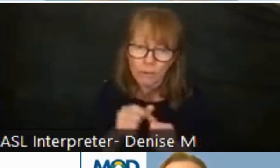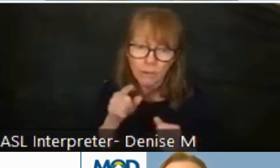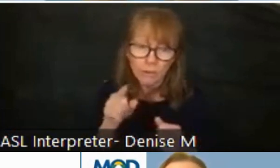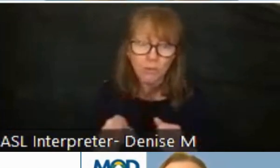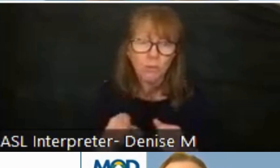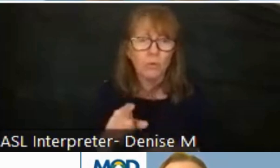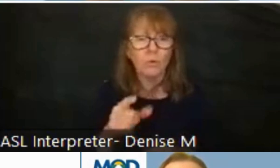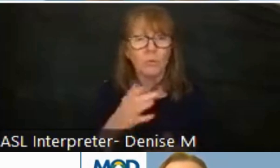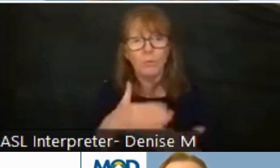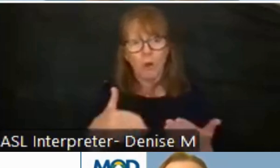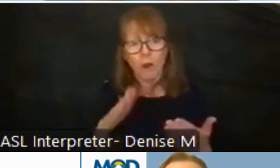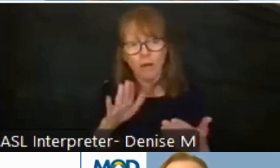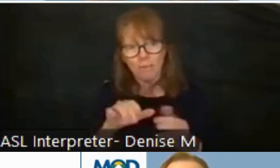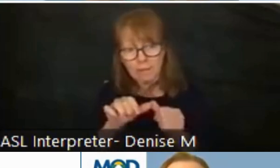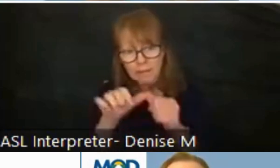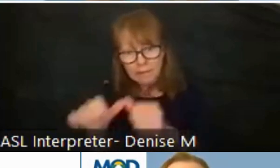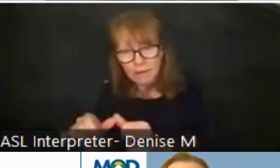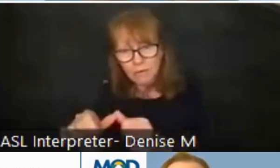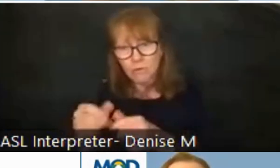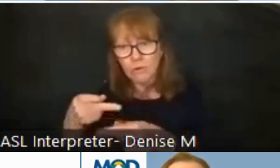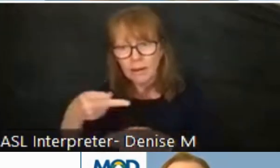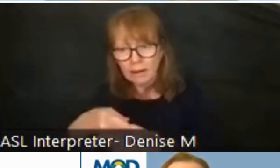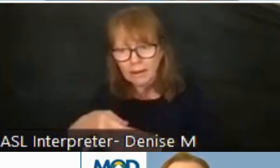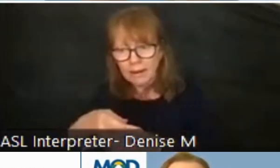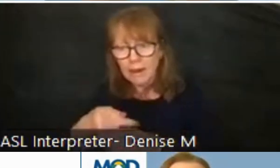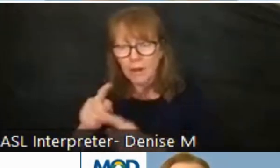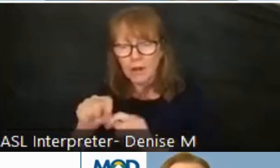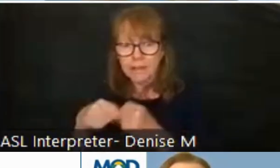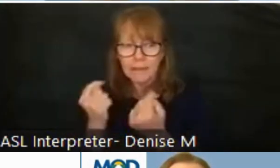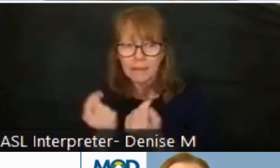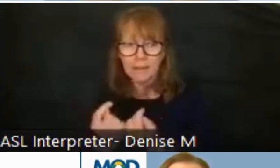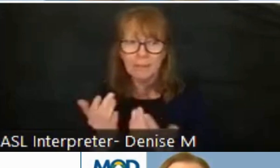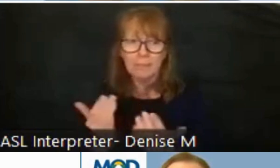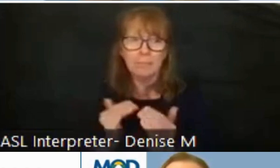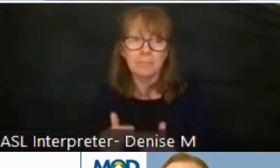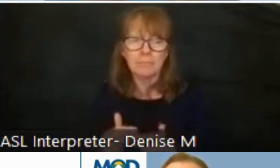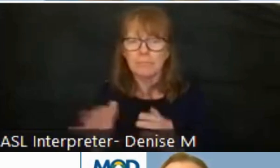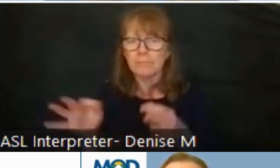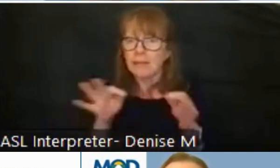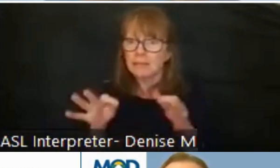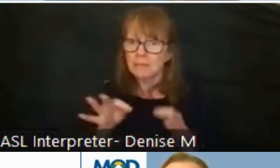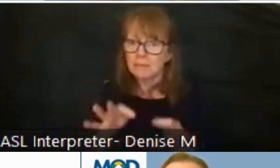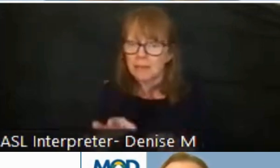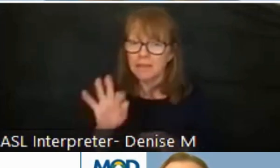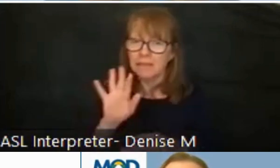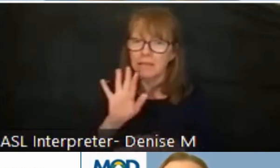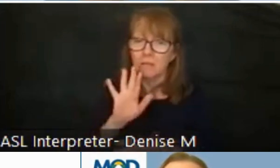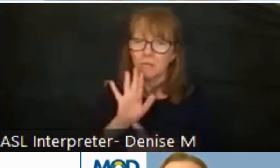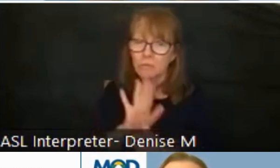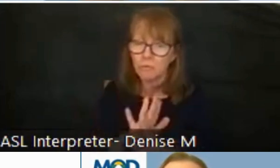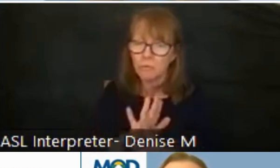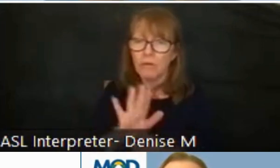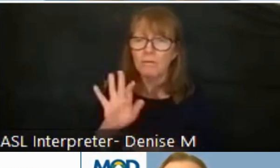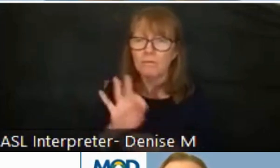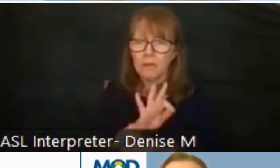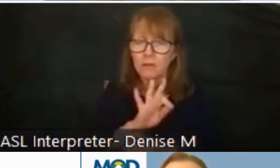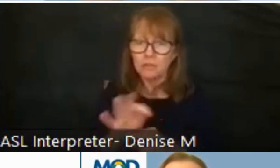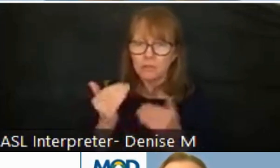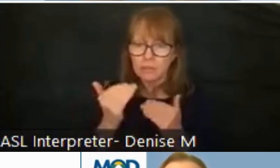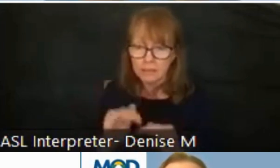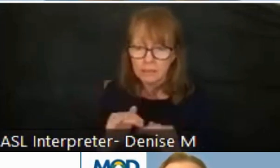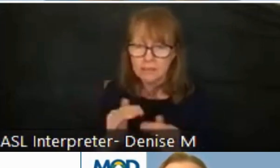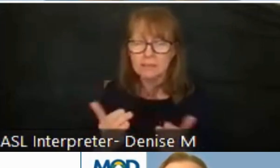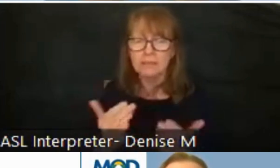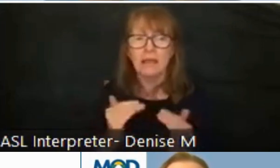It's helpful if they explain your functional limitations. and they should speak to the type of